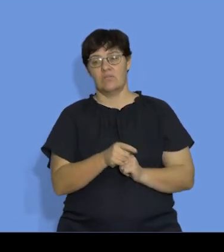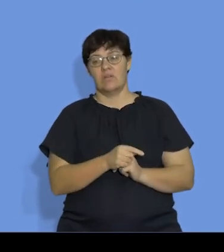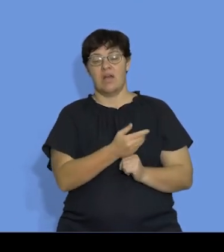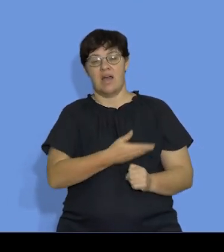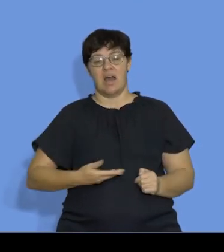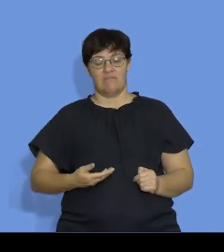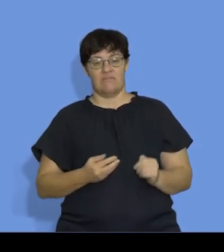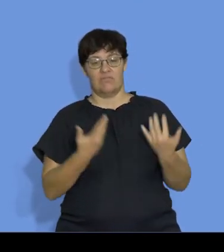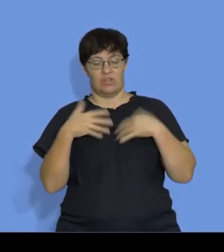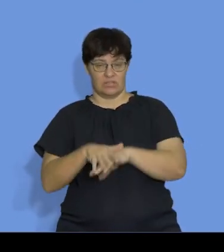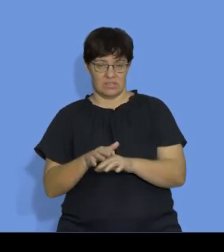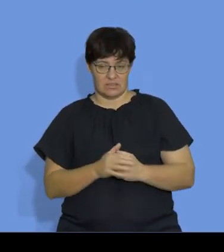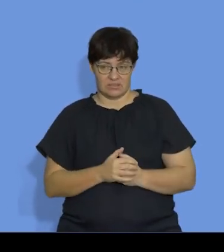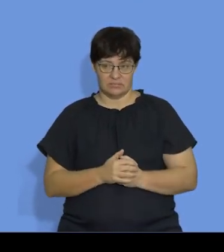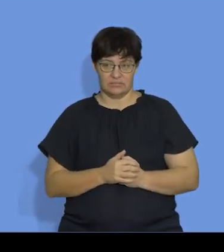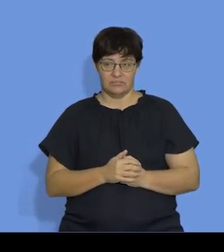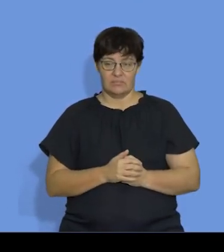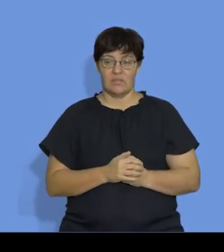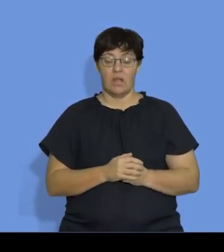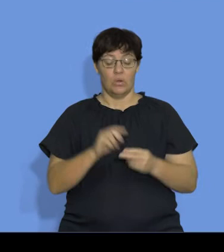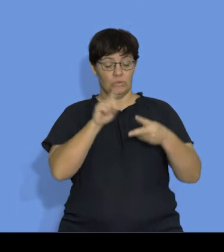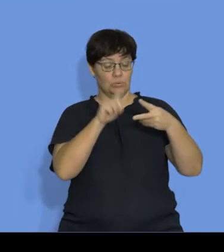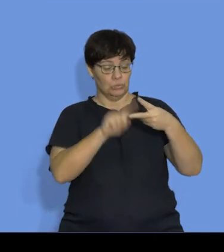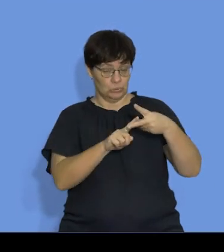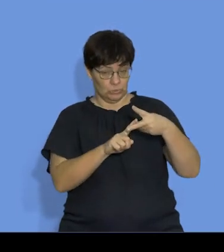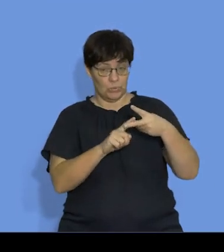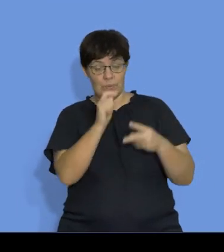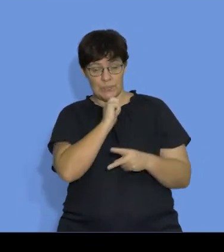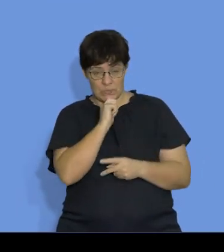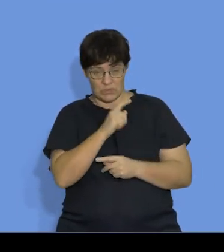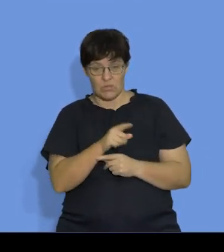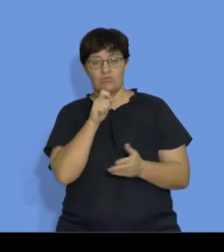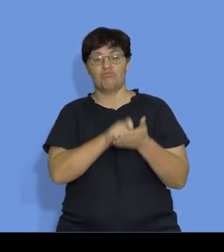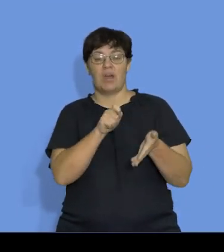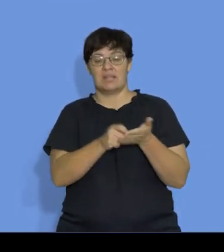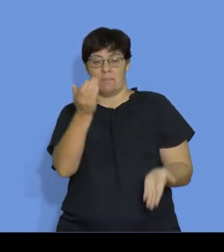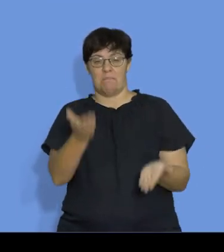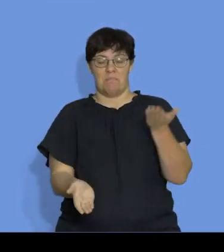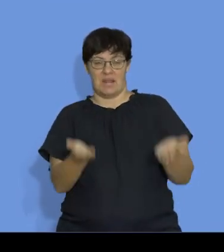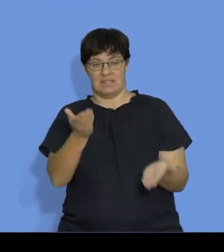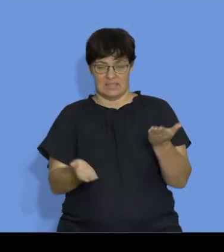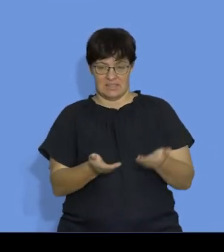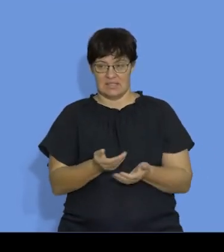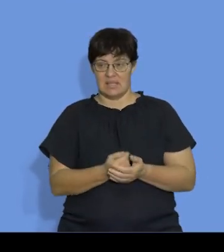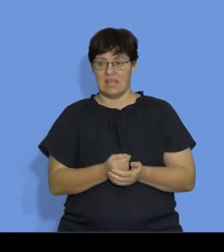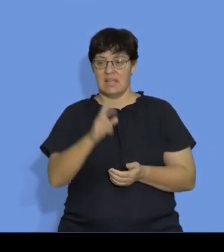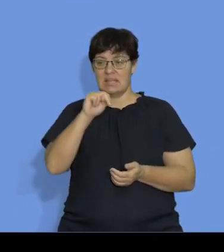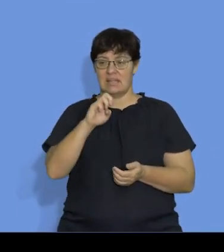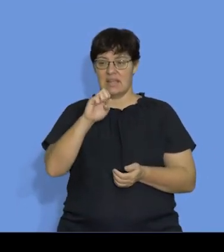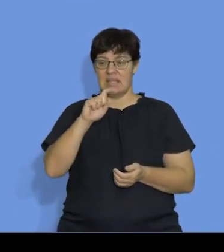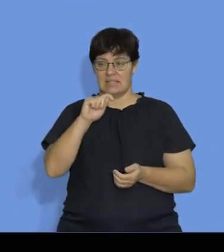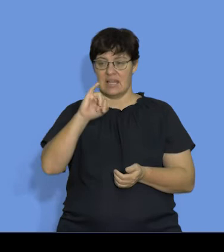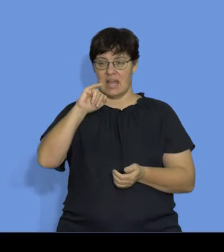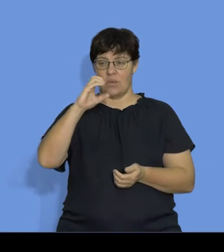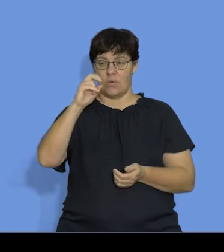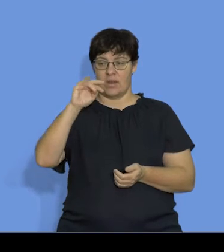right? And then use the two half reactions to write a balanced net ionic equation. Emphasis